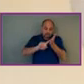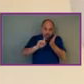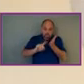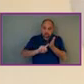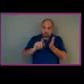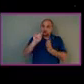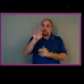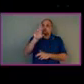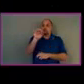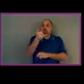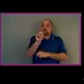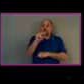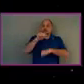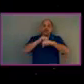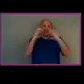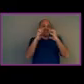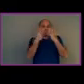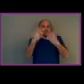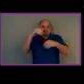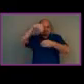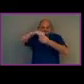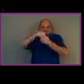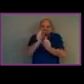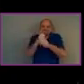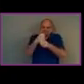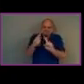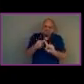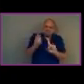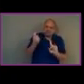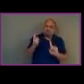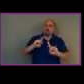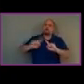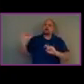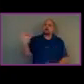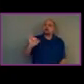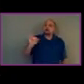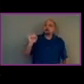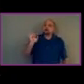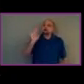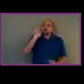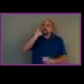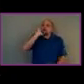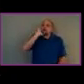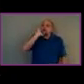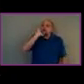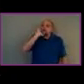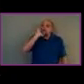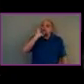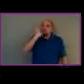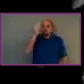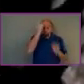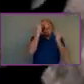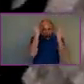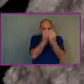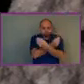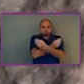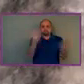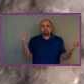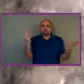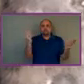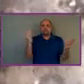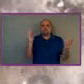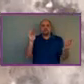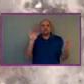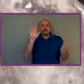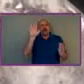asteroids composition, but it will also be able to inform the relative